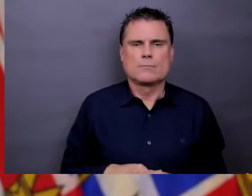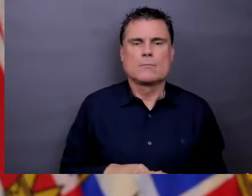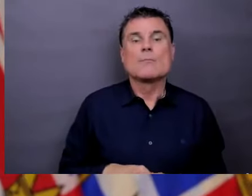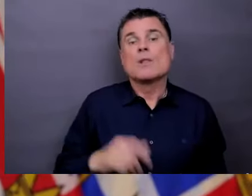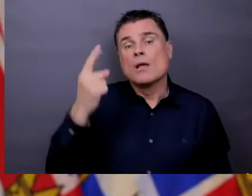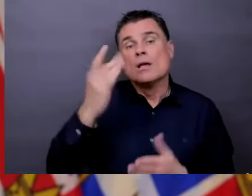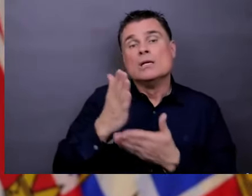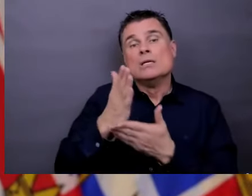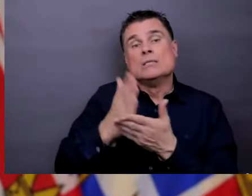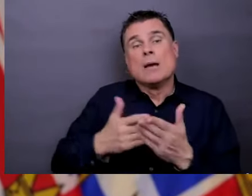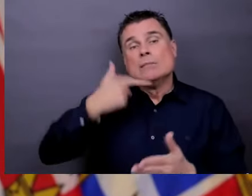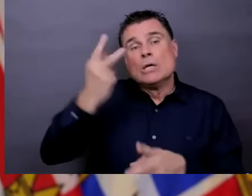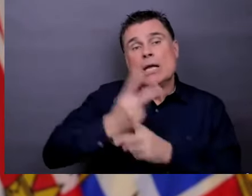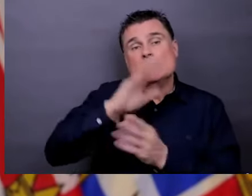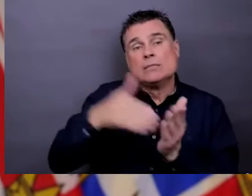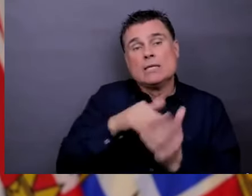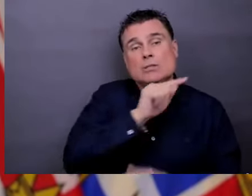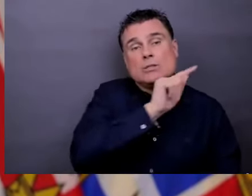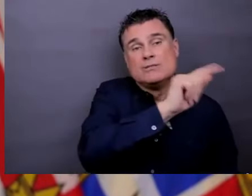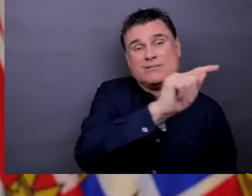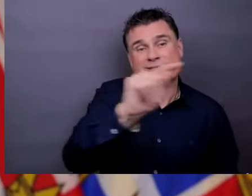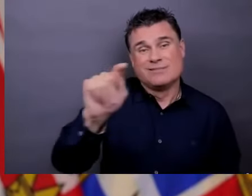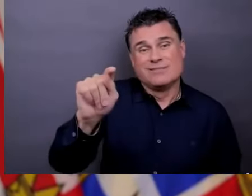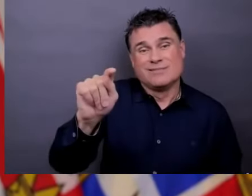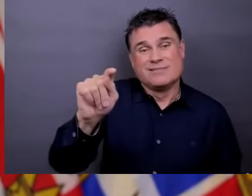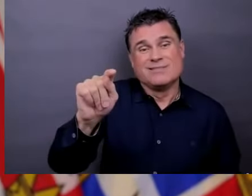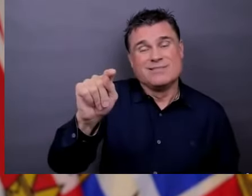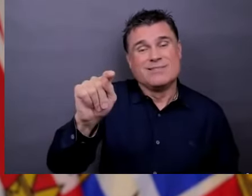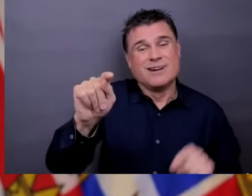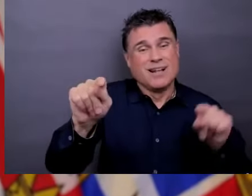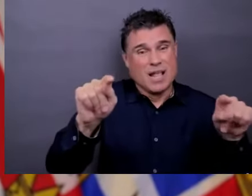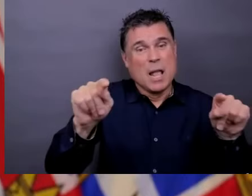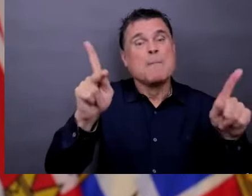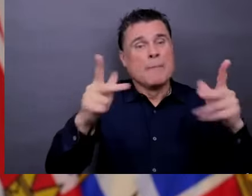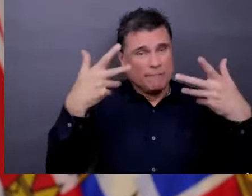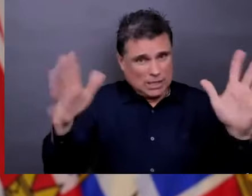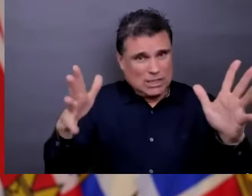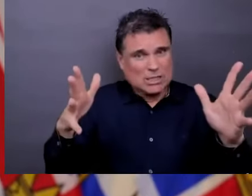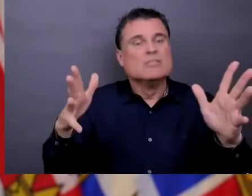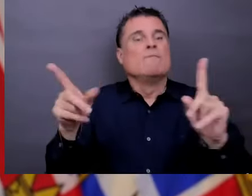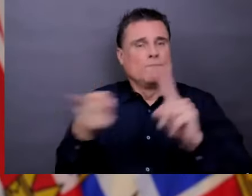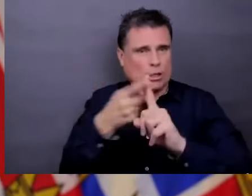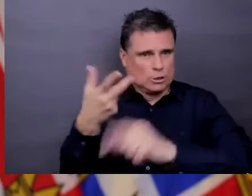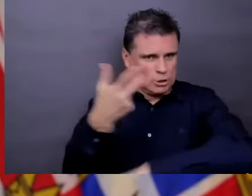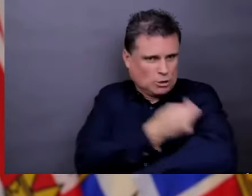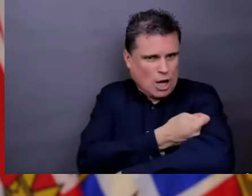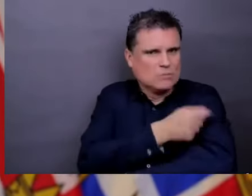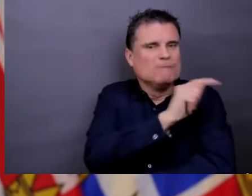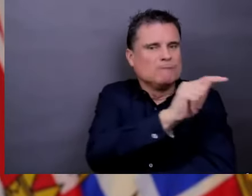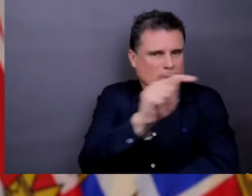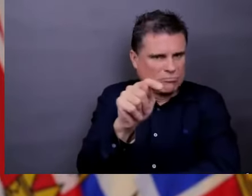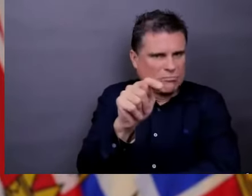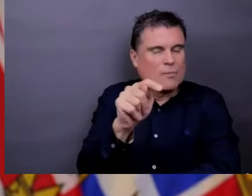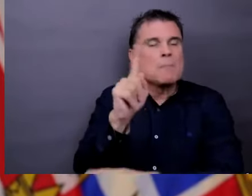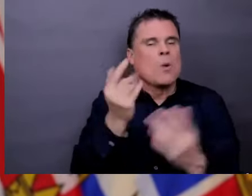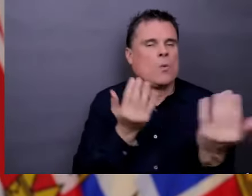to consider as well. But we are looking at, it's less important for younger